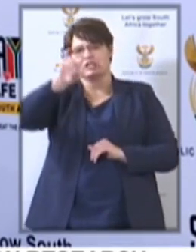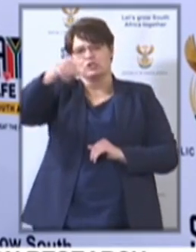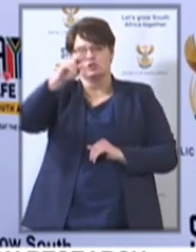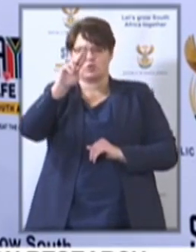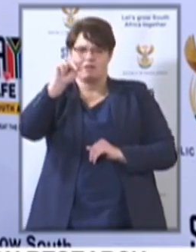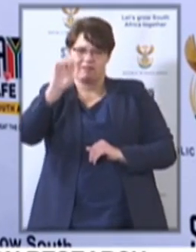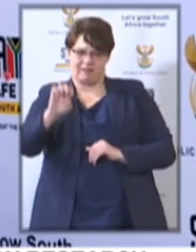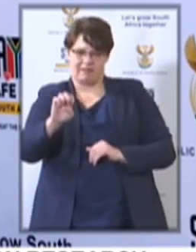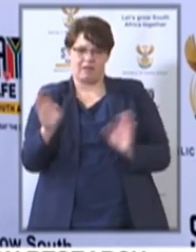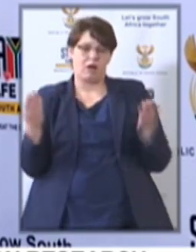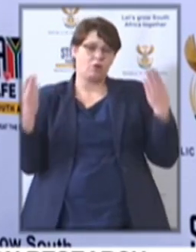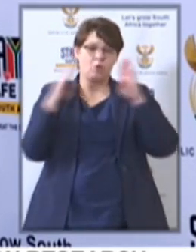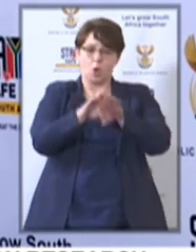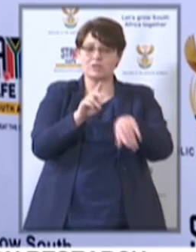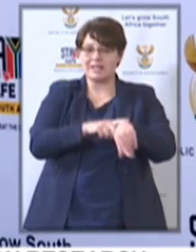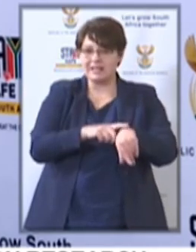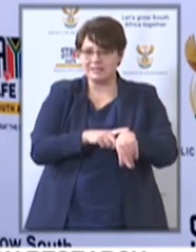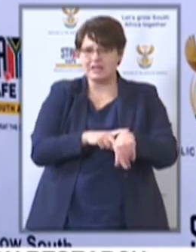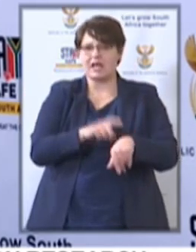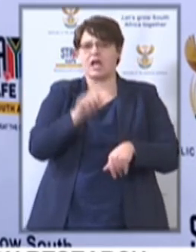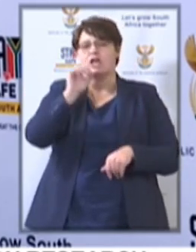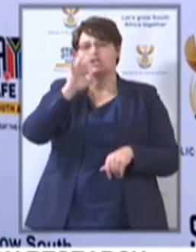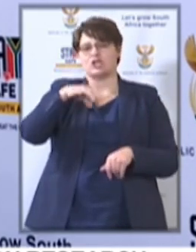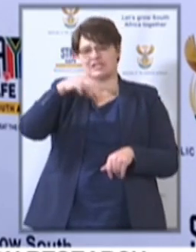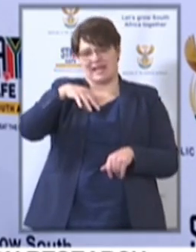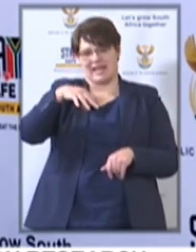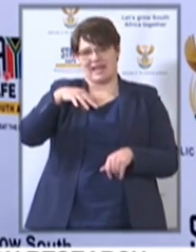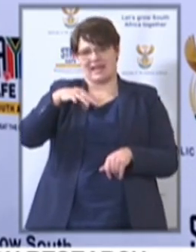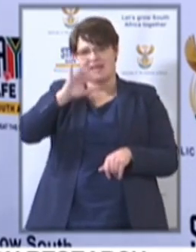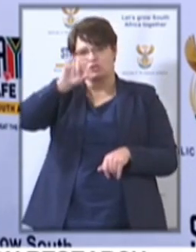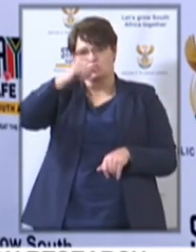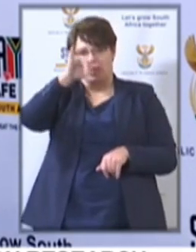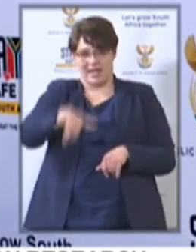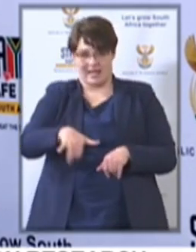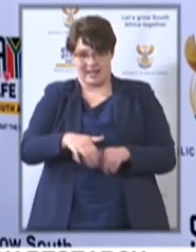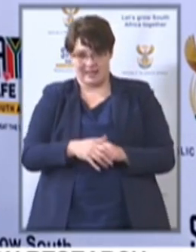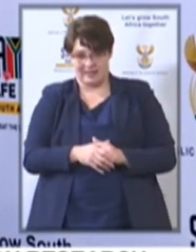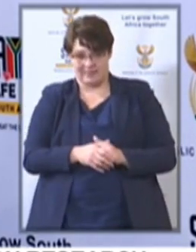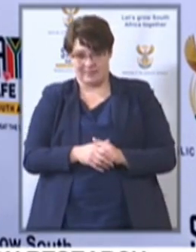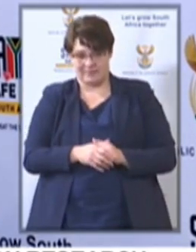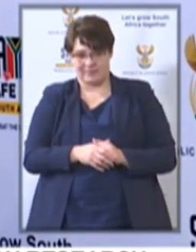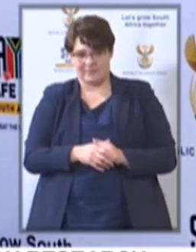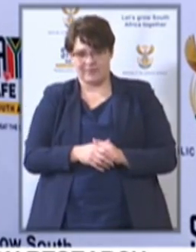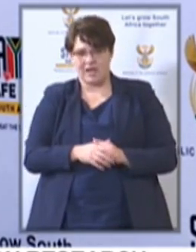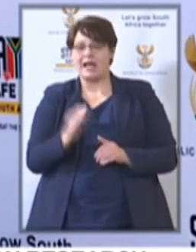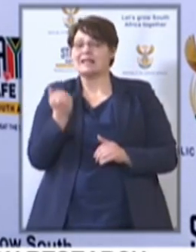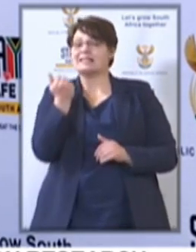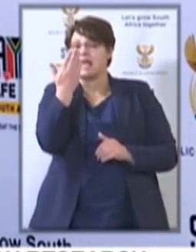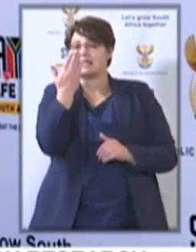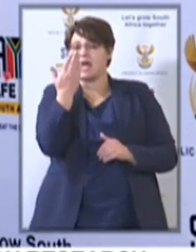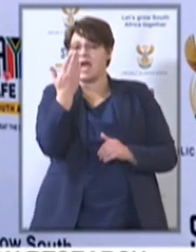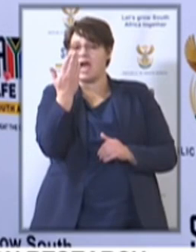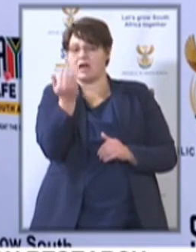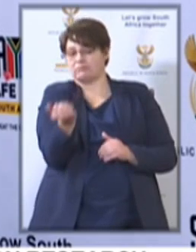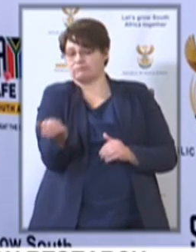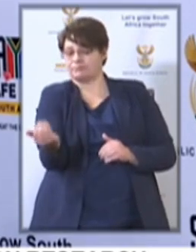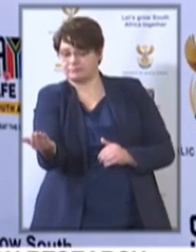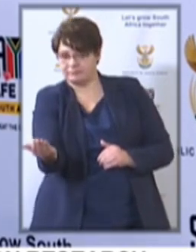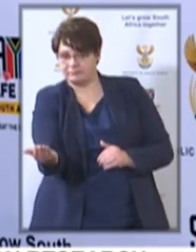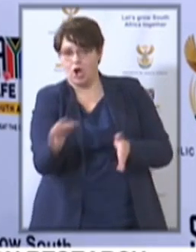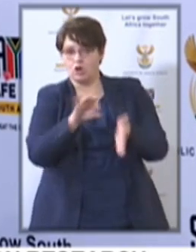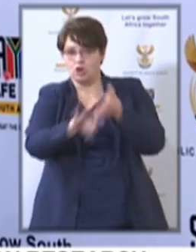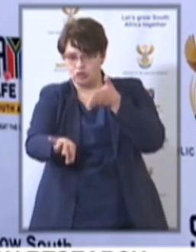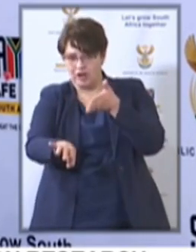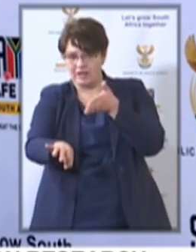the closing date being the 13th of July. It is anticipated that tender award and contracting will